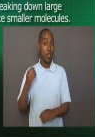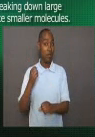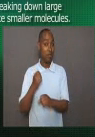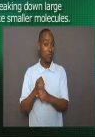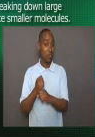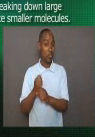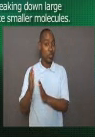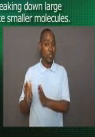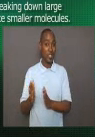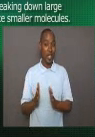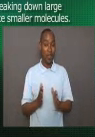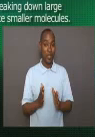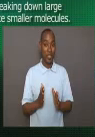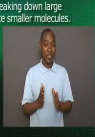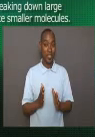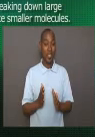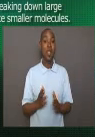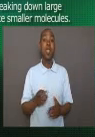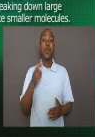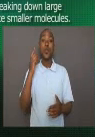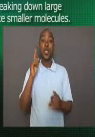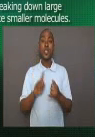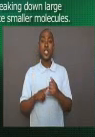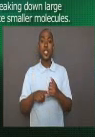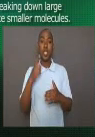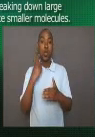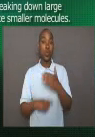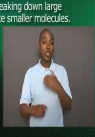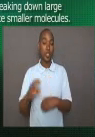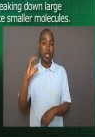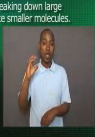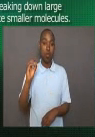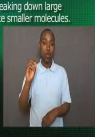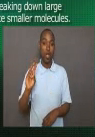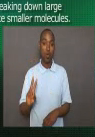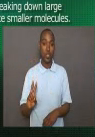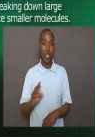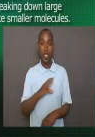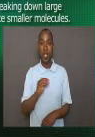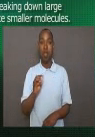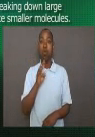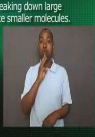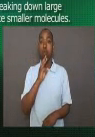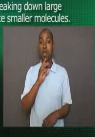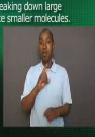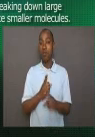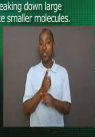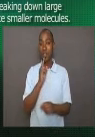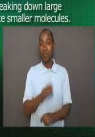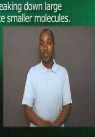created, yielding waste products of carbon dioxide and water.